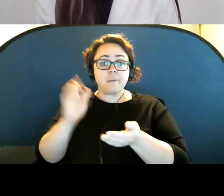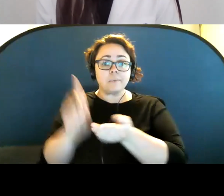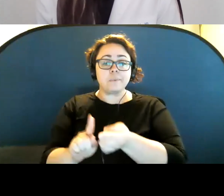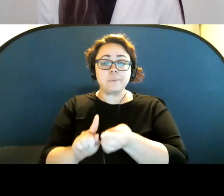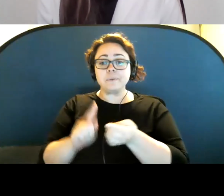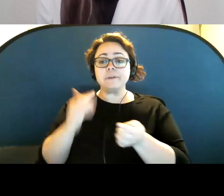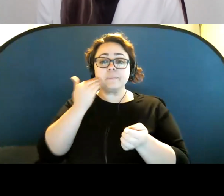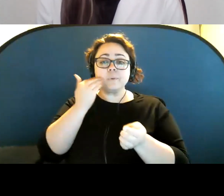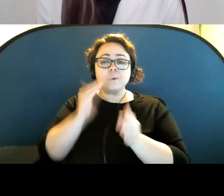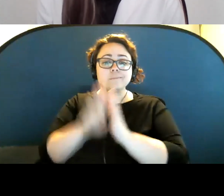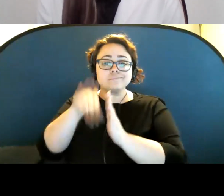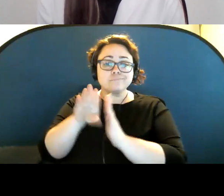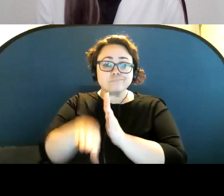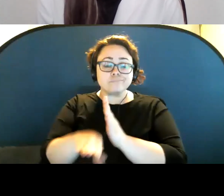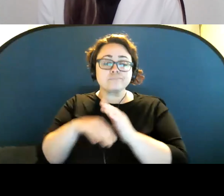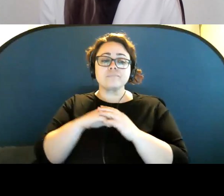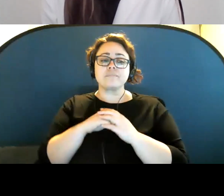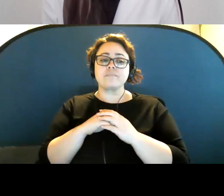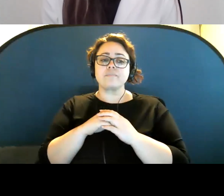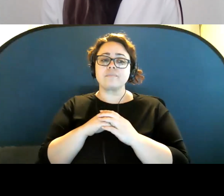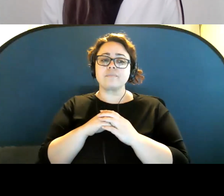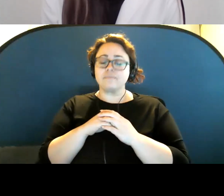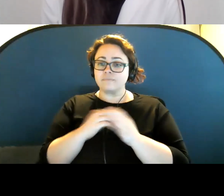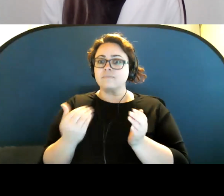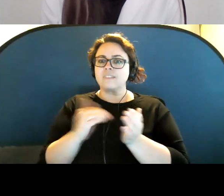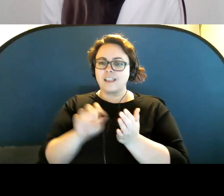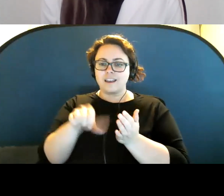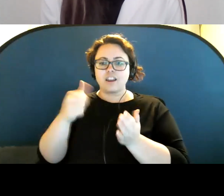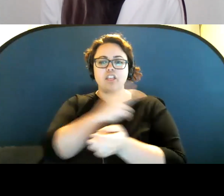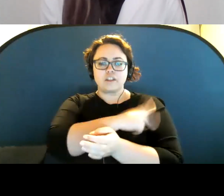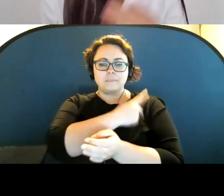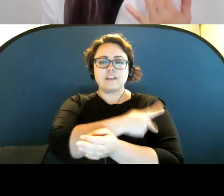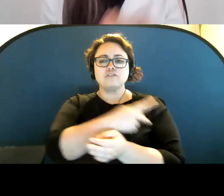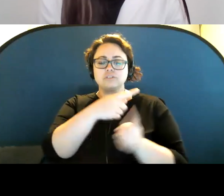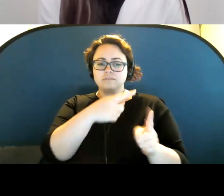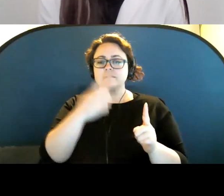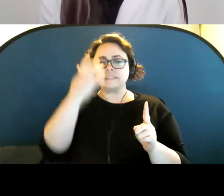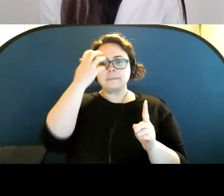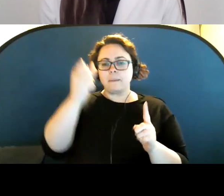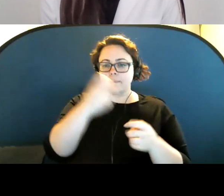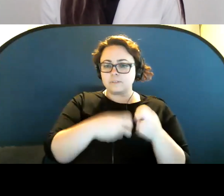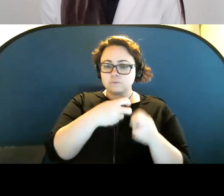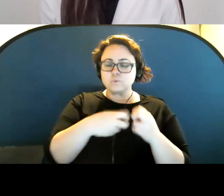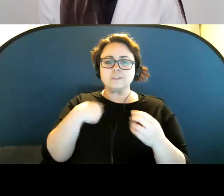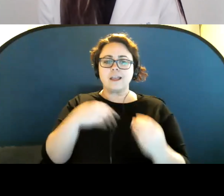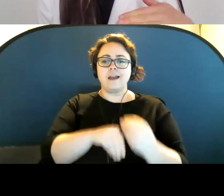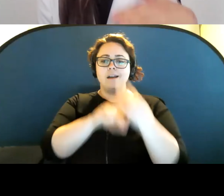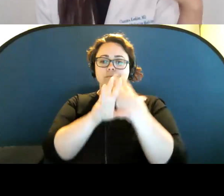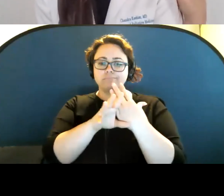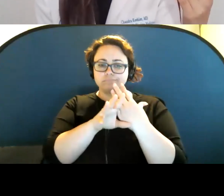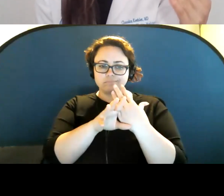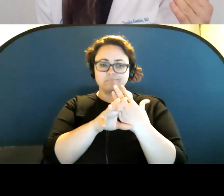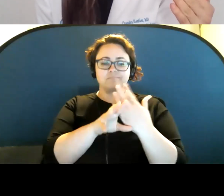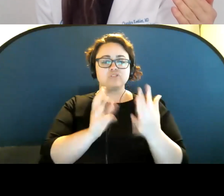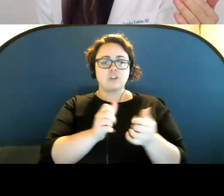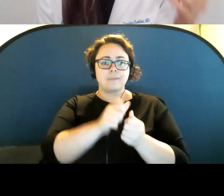nowadays. I want to tell another story about a patient who I saw for memory in his home via video, and his bedroom